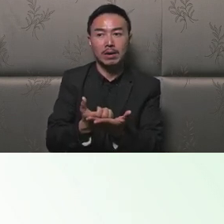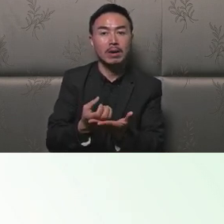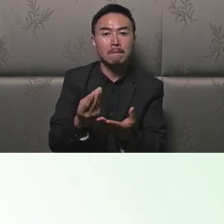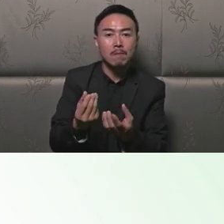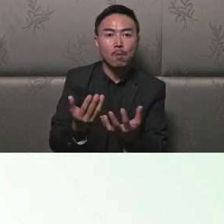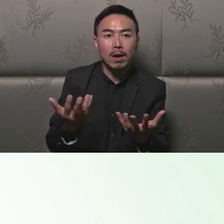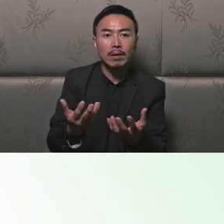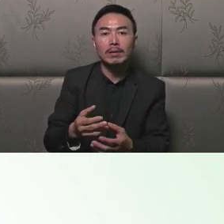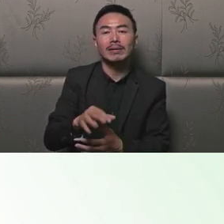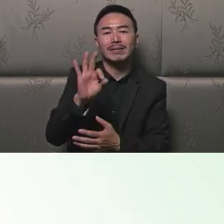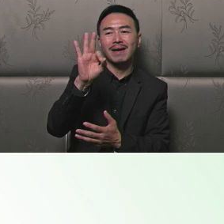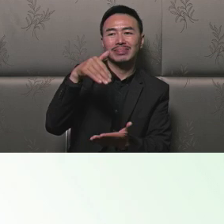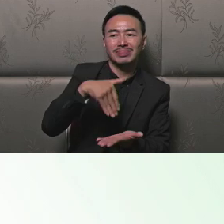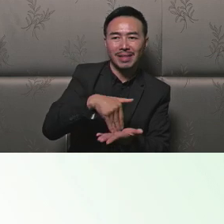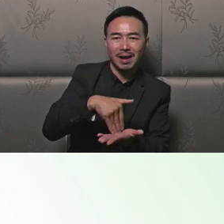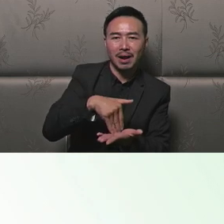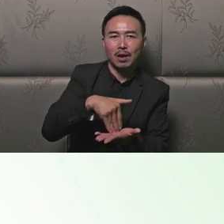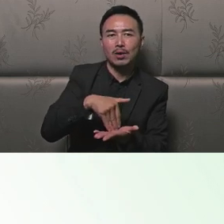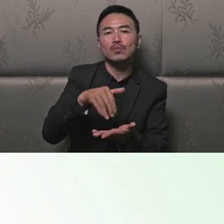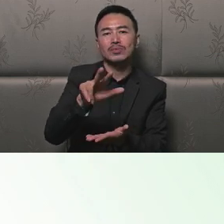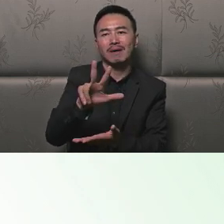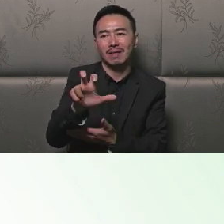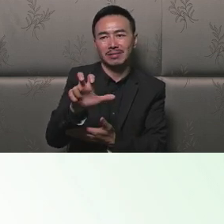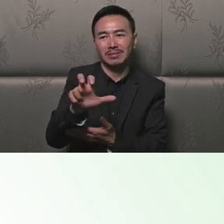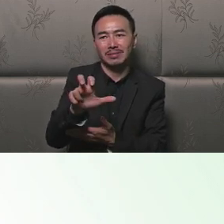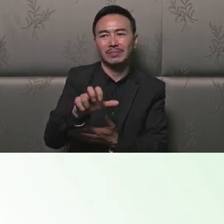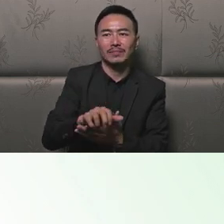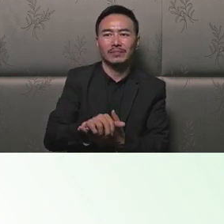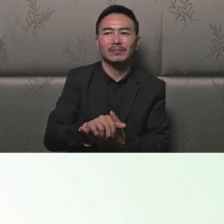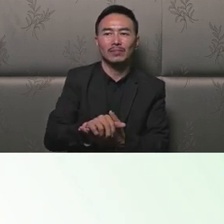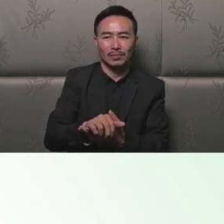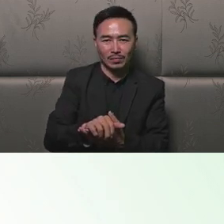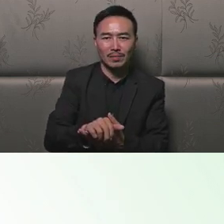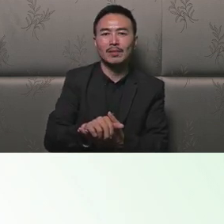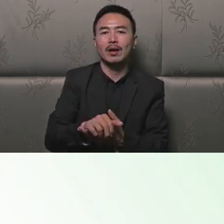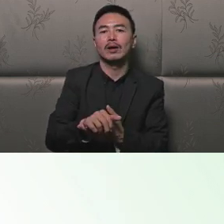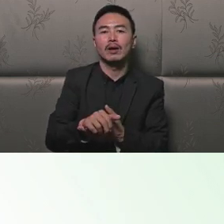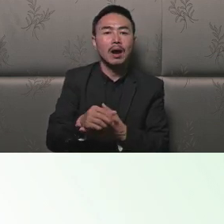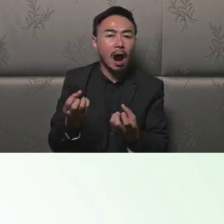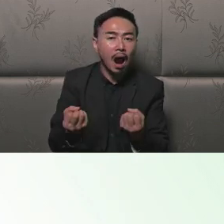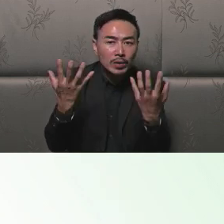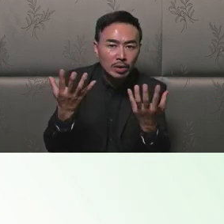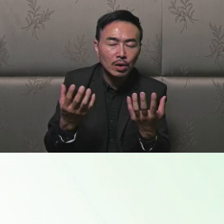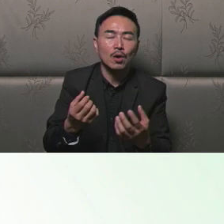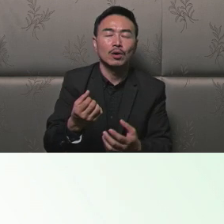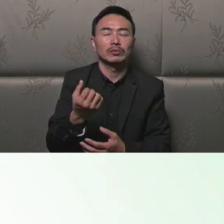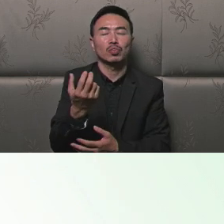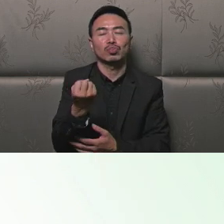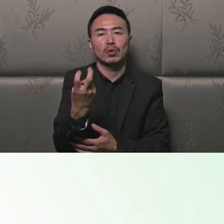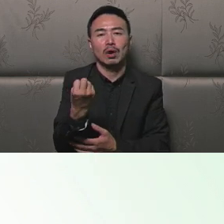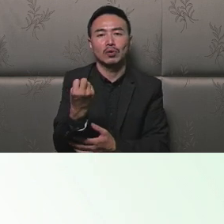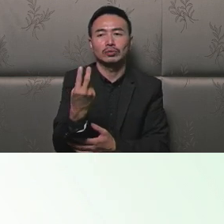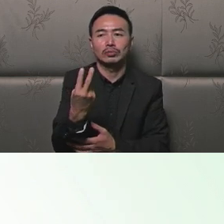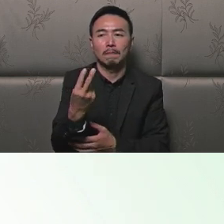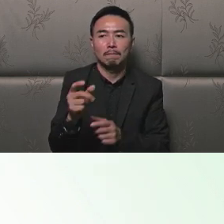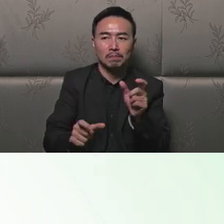only represented 12% of the demand. We had 15,600 applications where we only